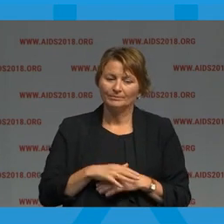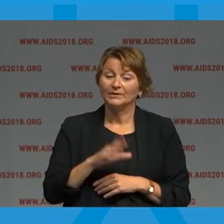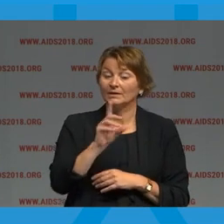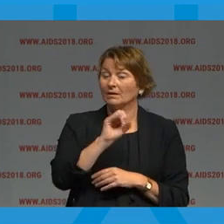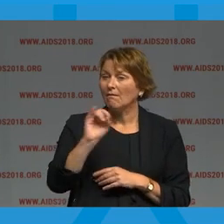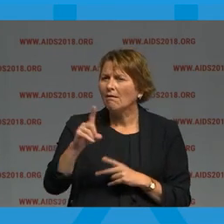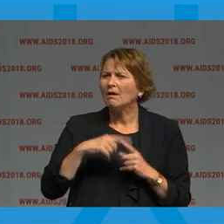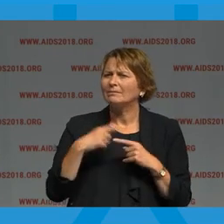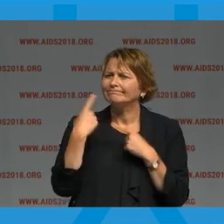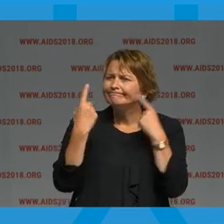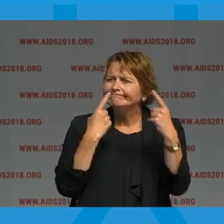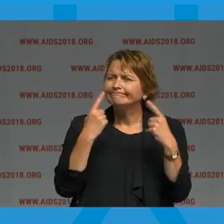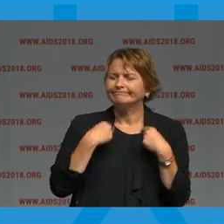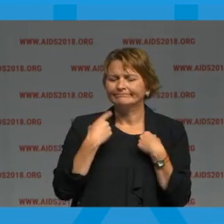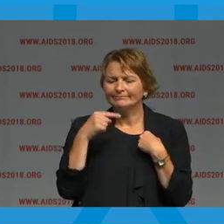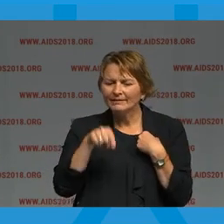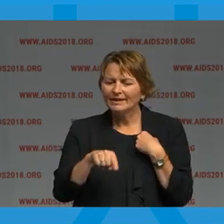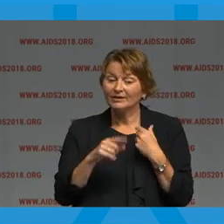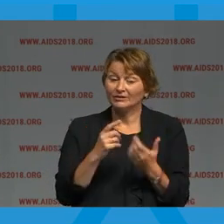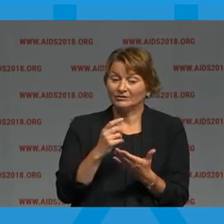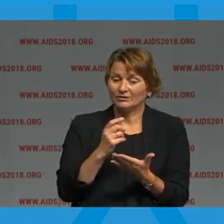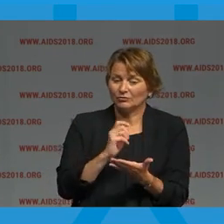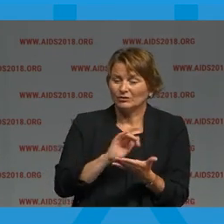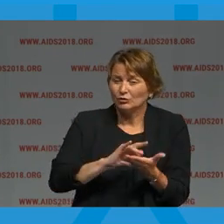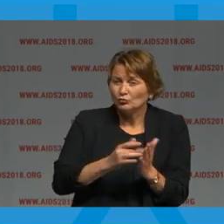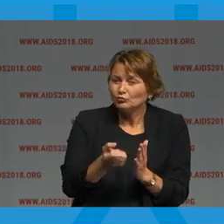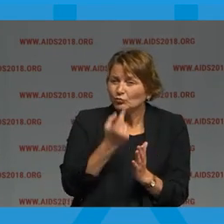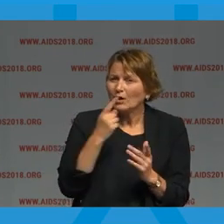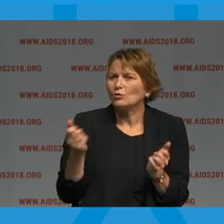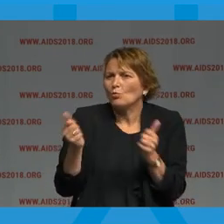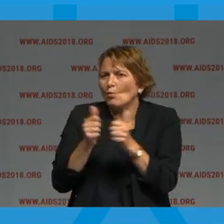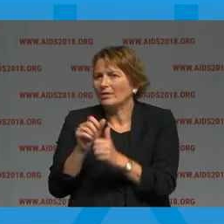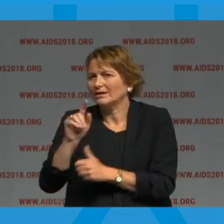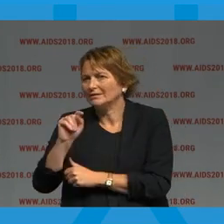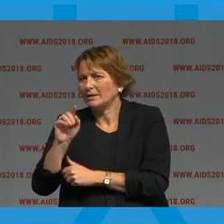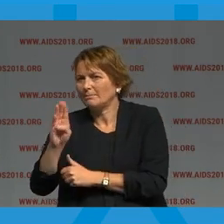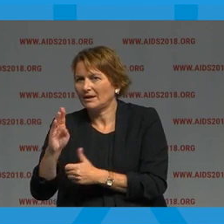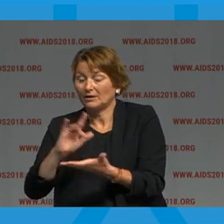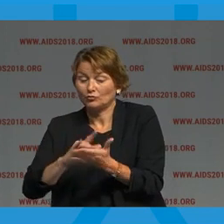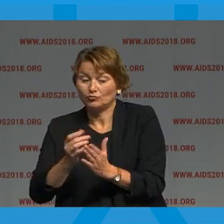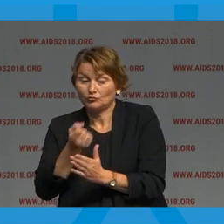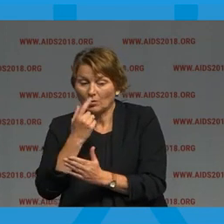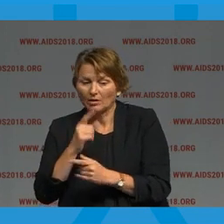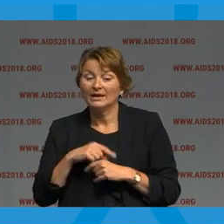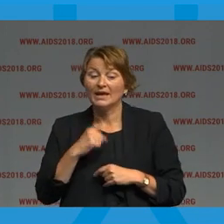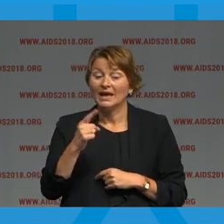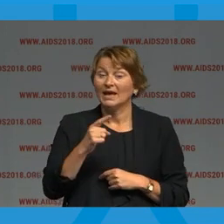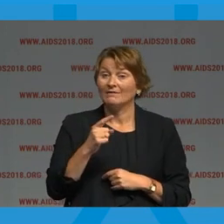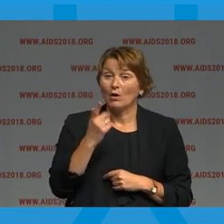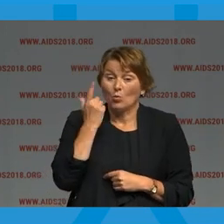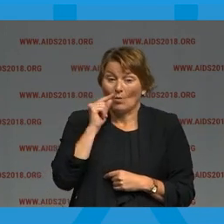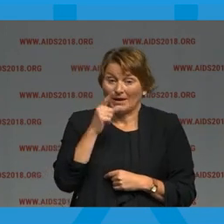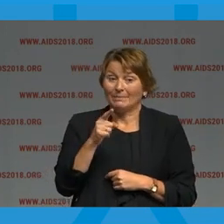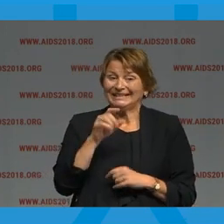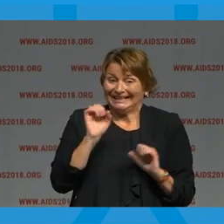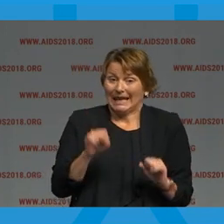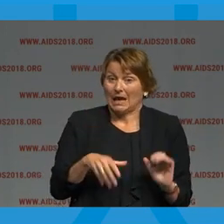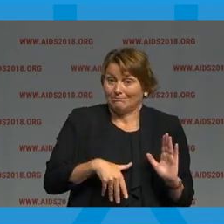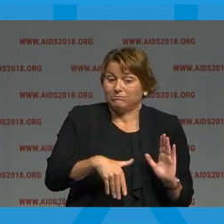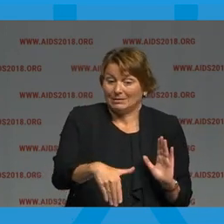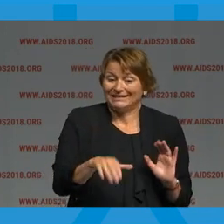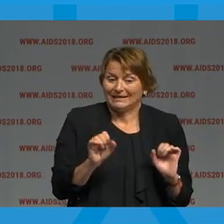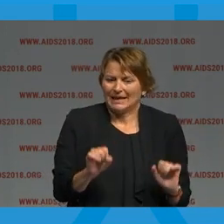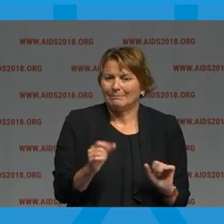concerns when these drugs are used with TB treatment. Women in childbearing age, we need to be cautious